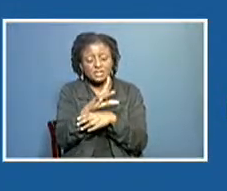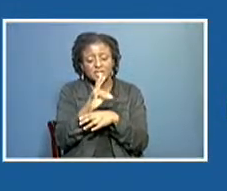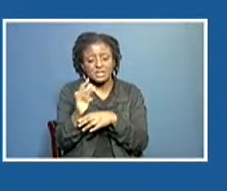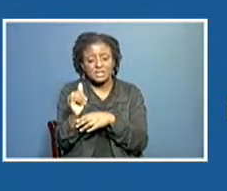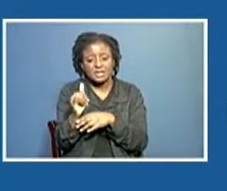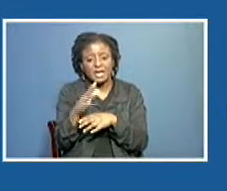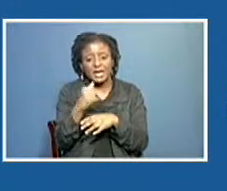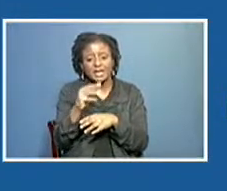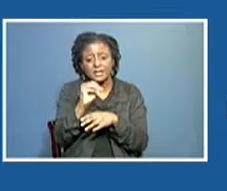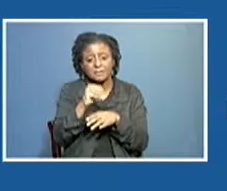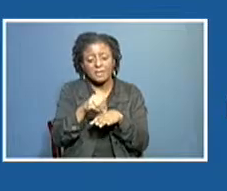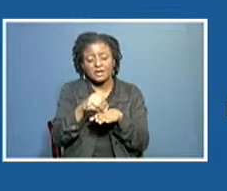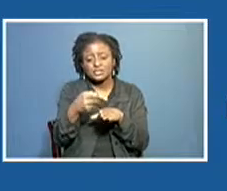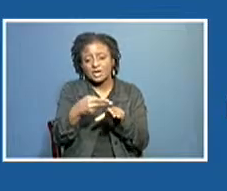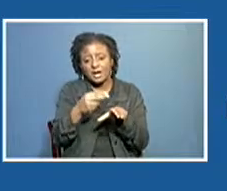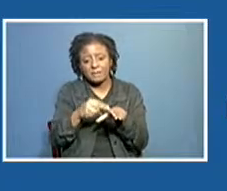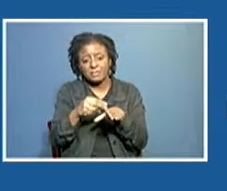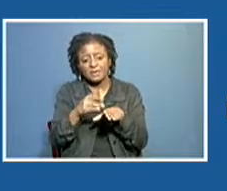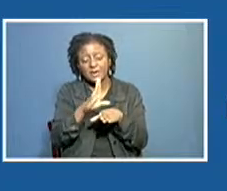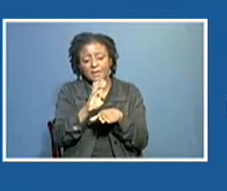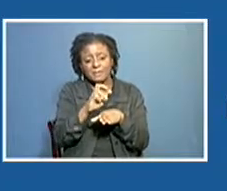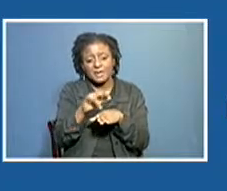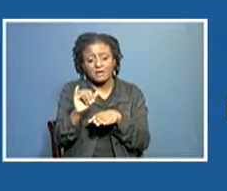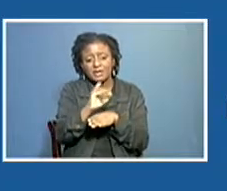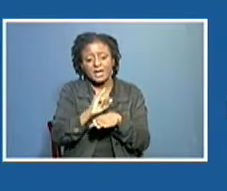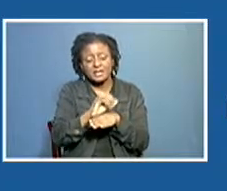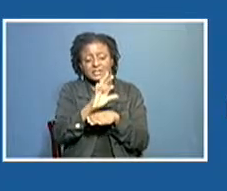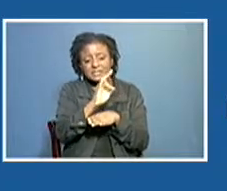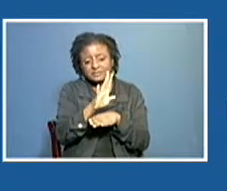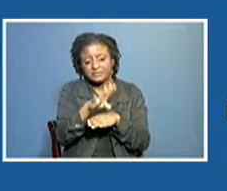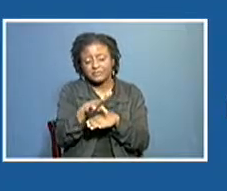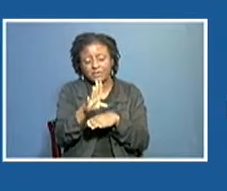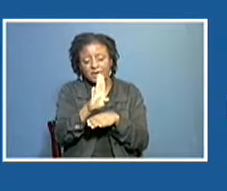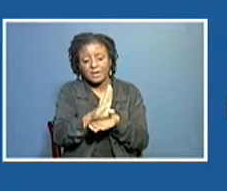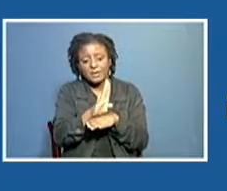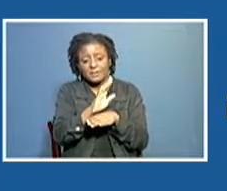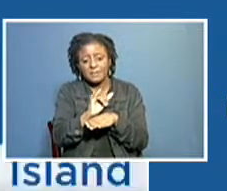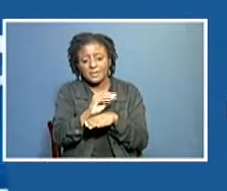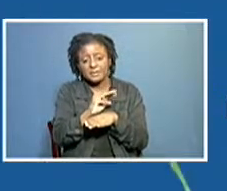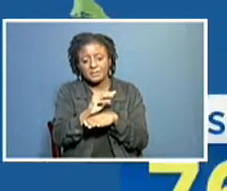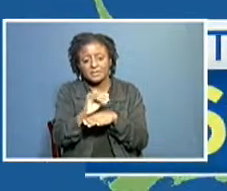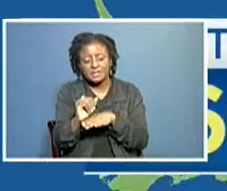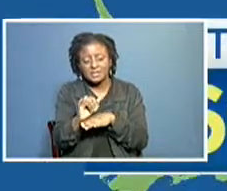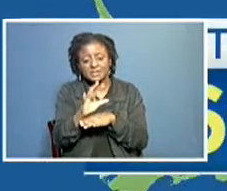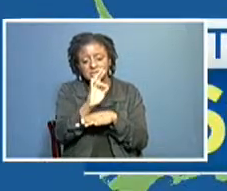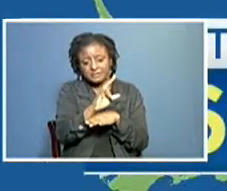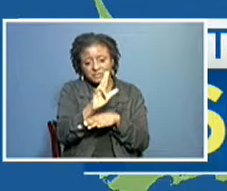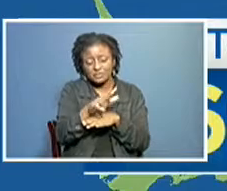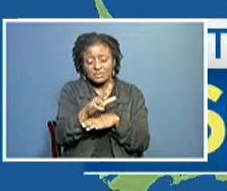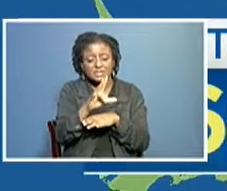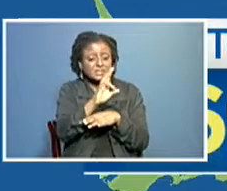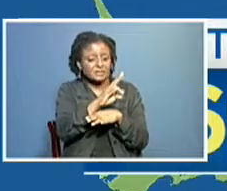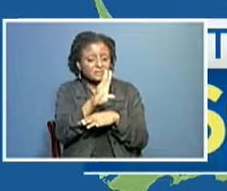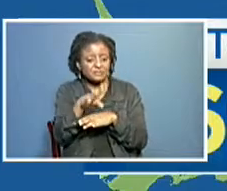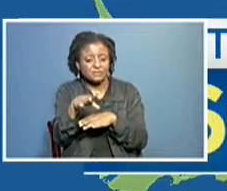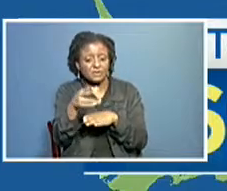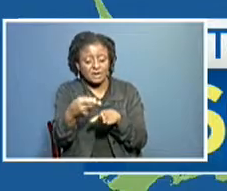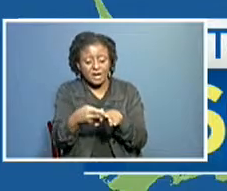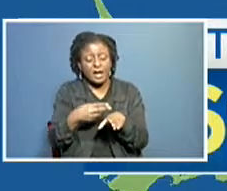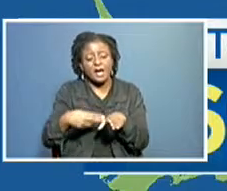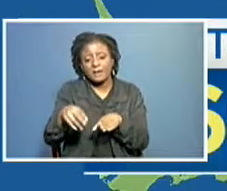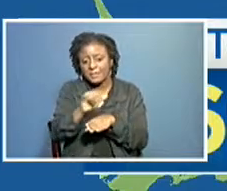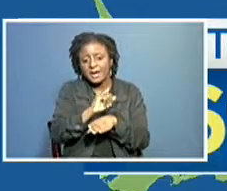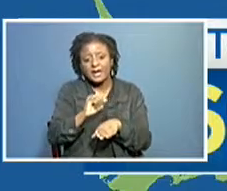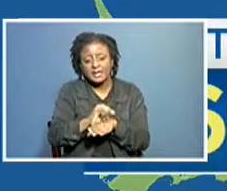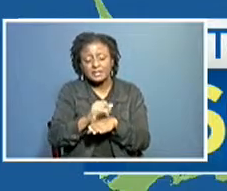and Marsh Harbour, Abaco. The Berry Islands at 74. Allenstown, Bimini, I think they're at 73 degrees, 74 in Harbour Island.